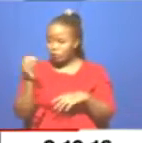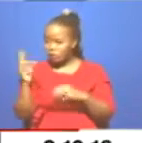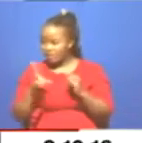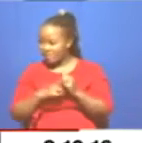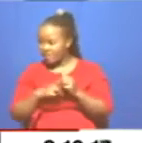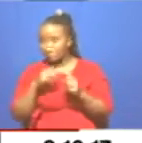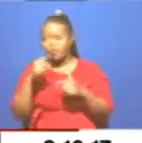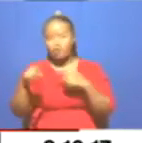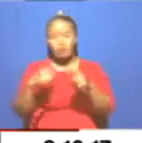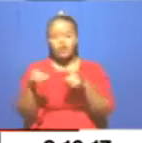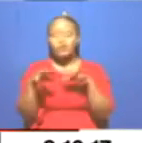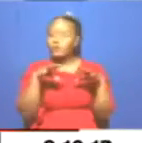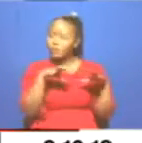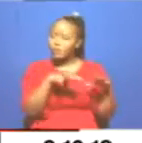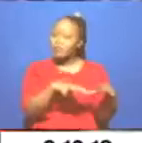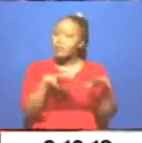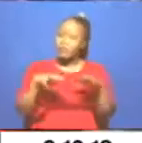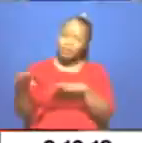and need to be resettled.